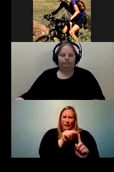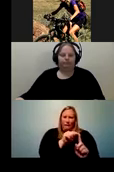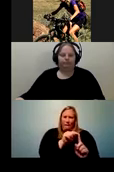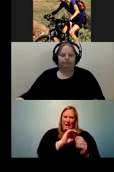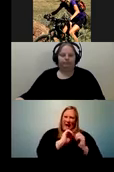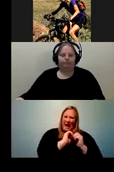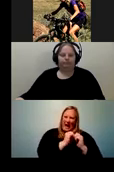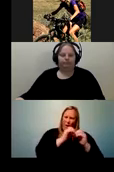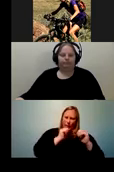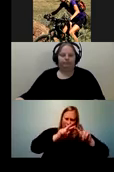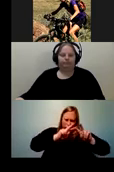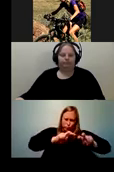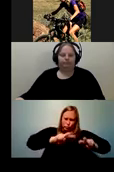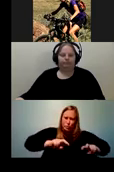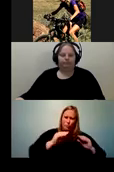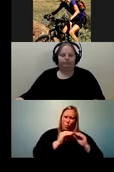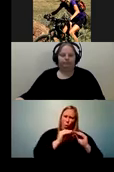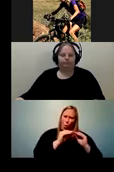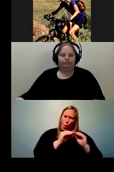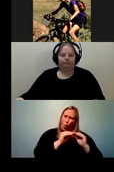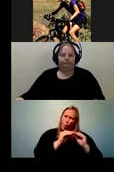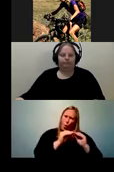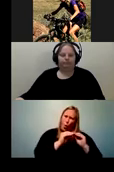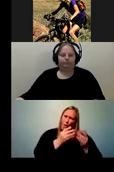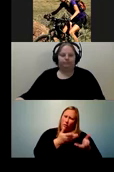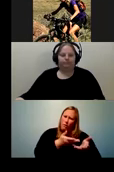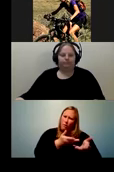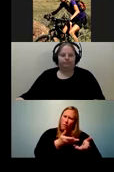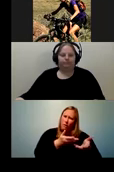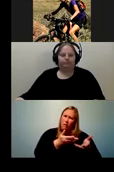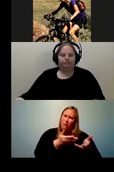do I consult other people to broaden my